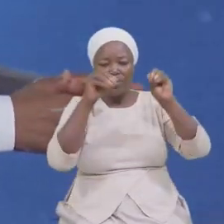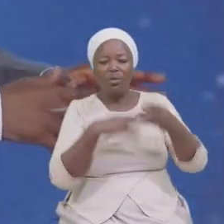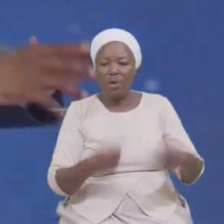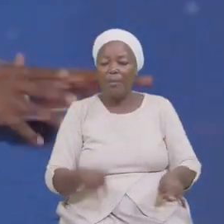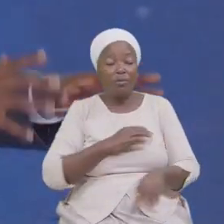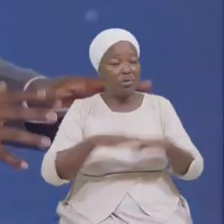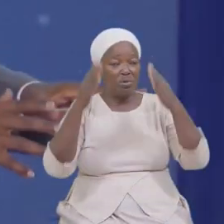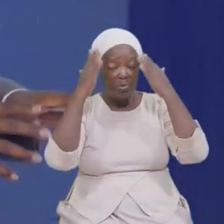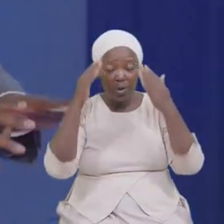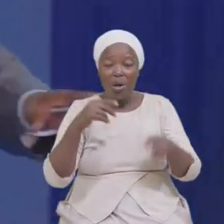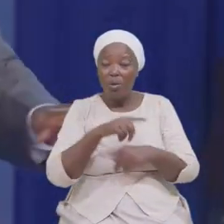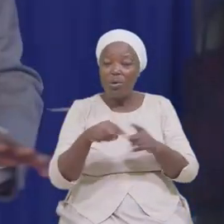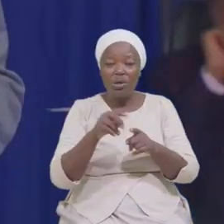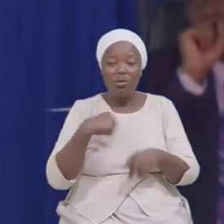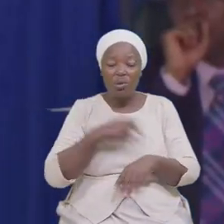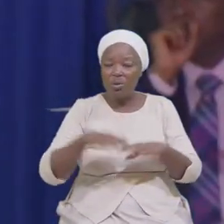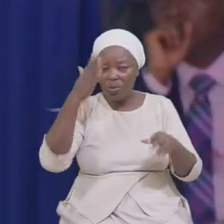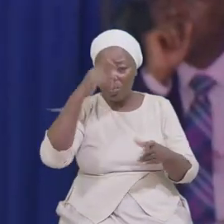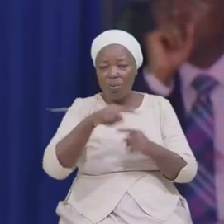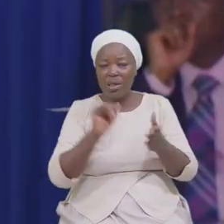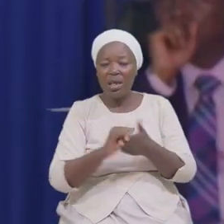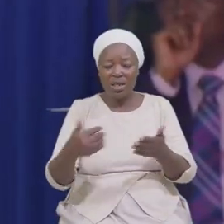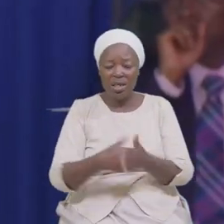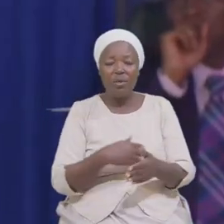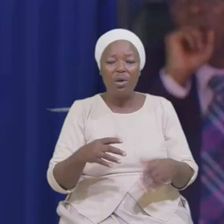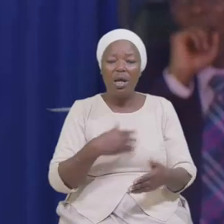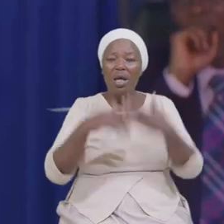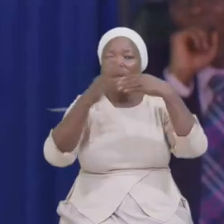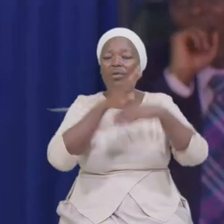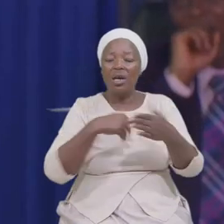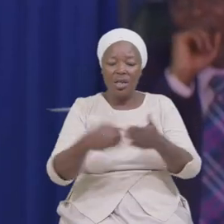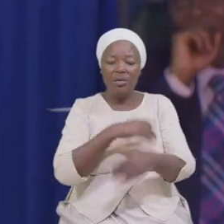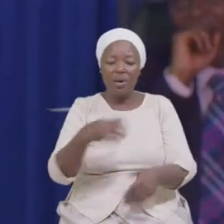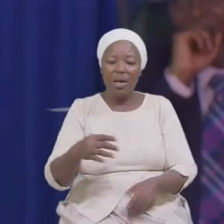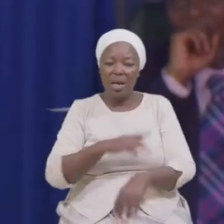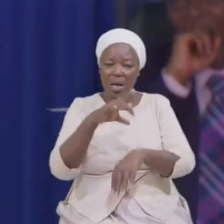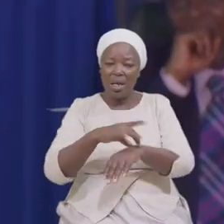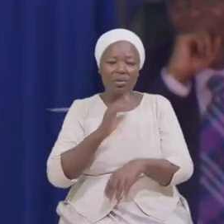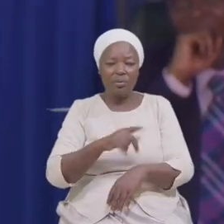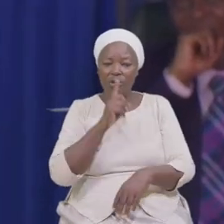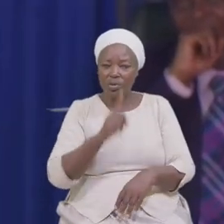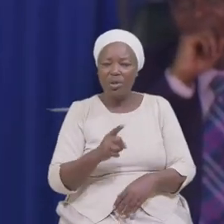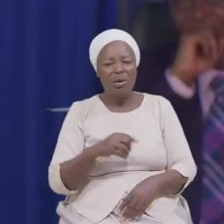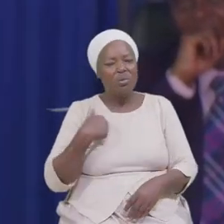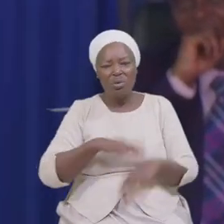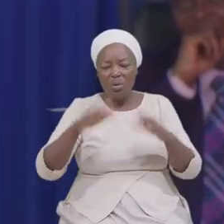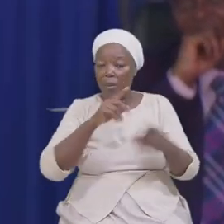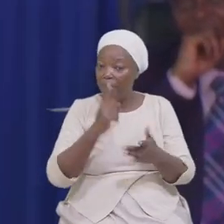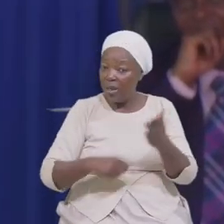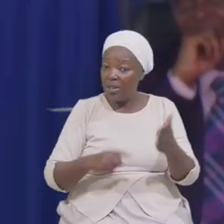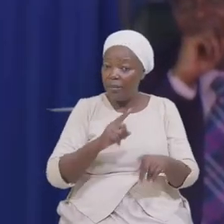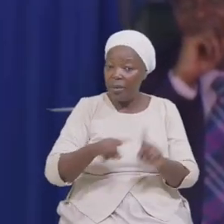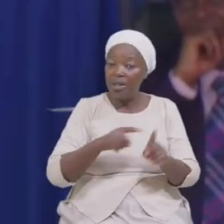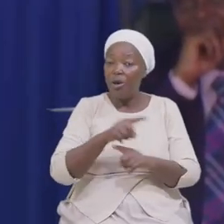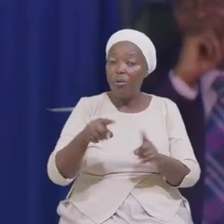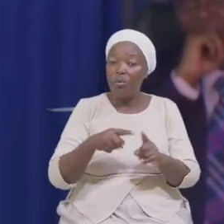when that new heavens and new earth will be a reality. What if it comes today and you're still playing religious game? What if